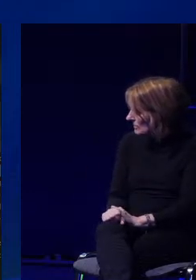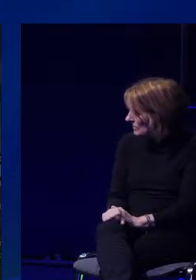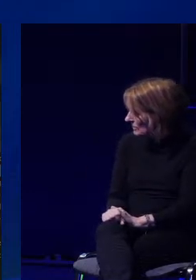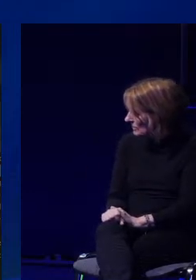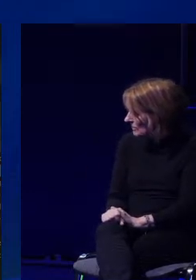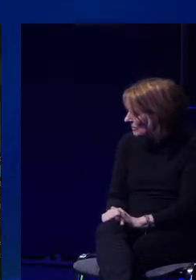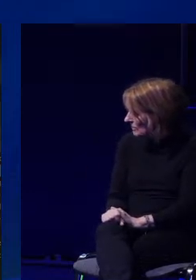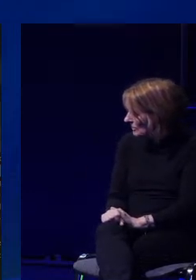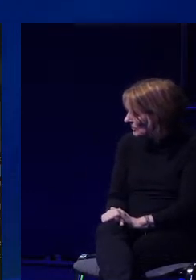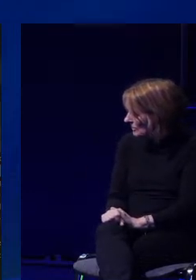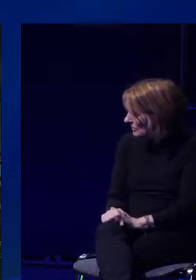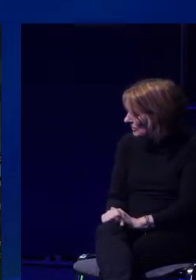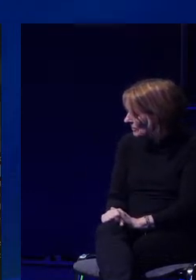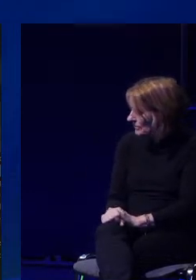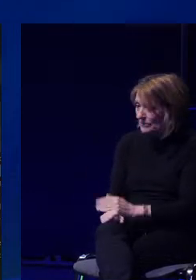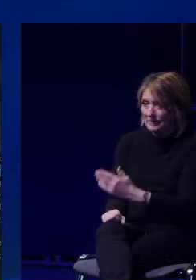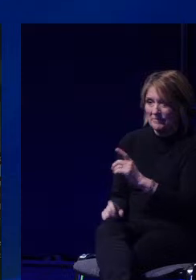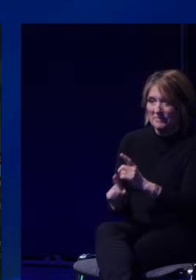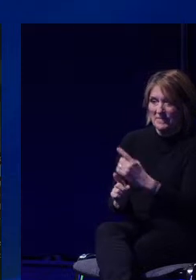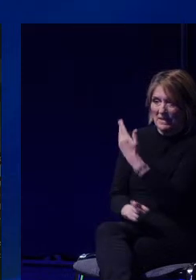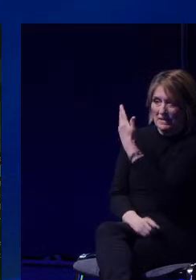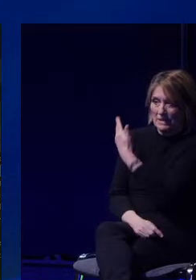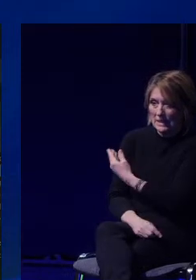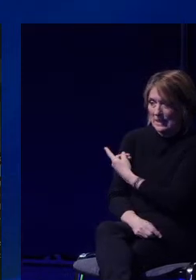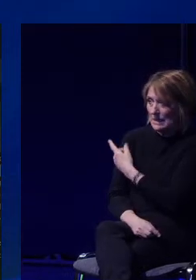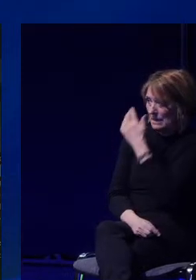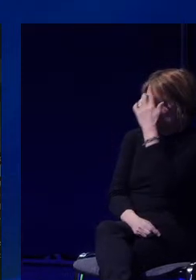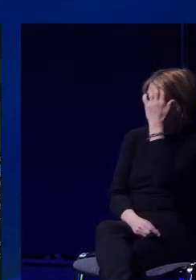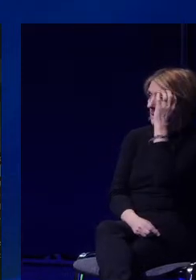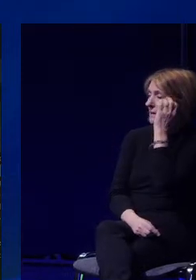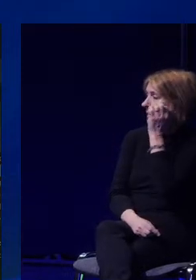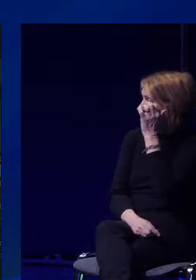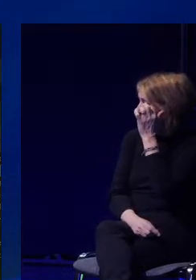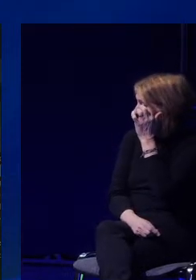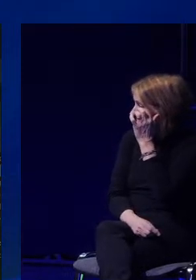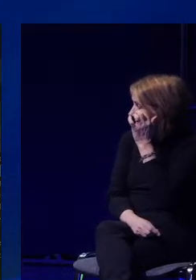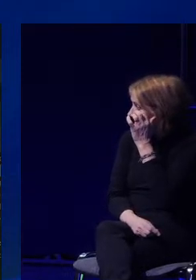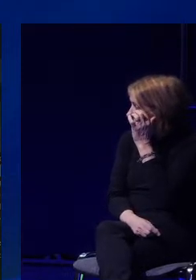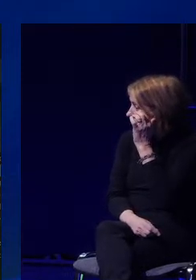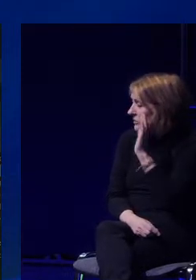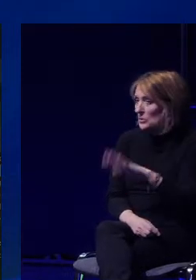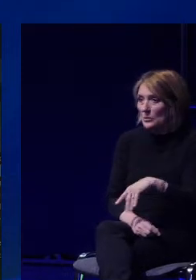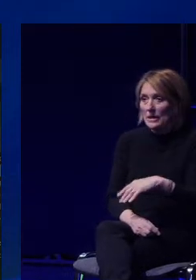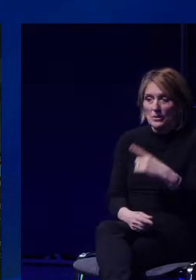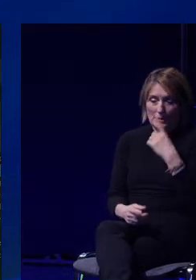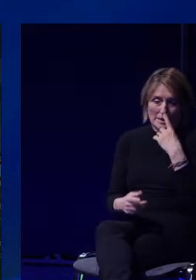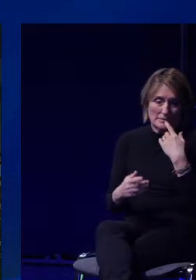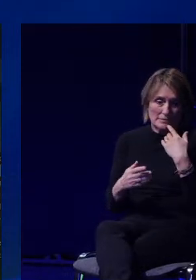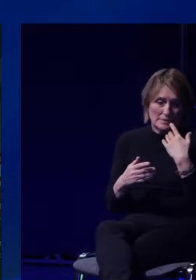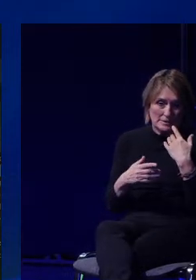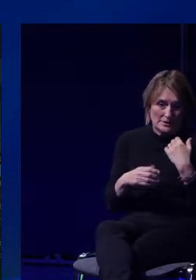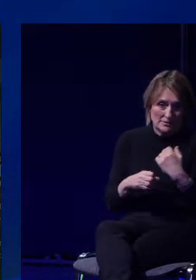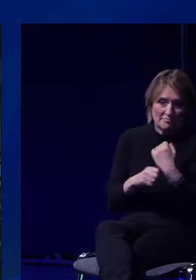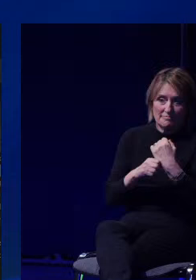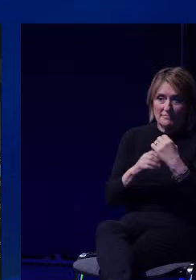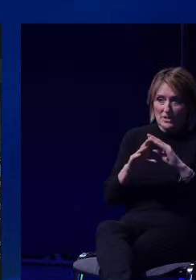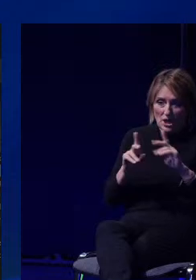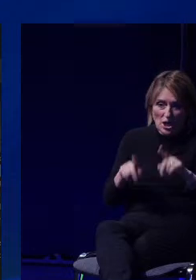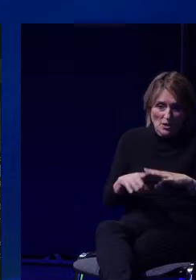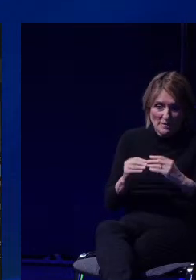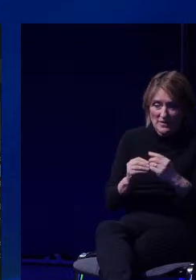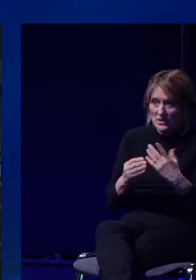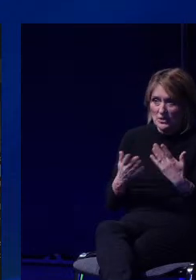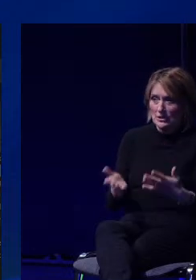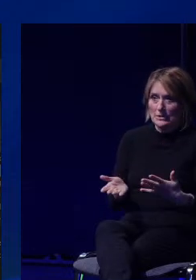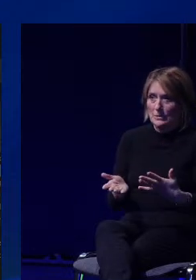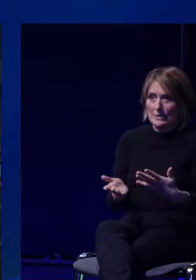basically, like here, it was, oh, this at home, this and this. You don't have to embarrass yourself by not knowing or knowing, right? It's